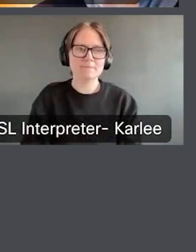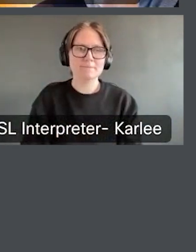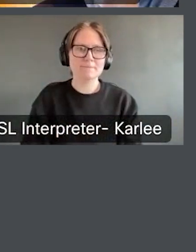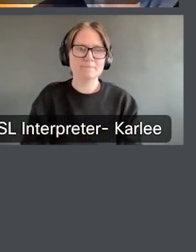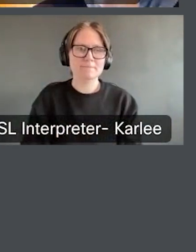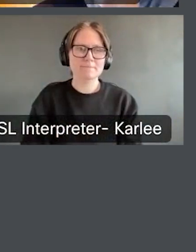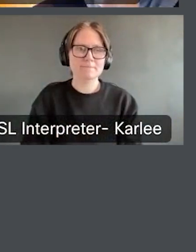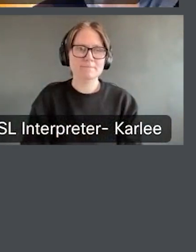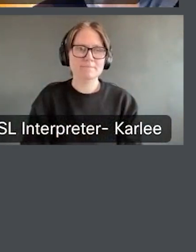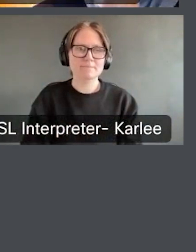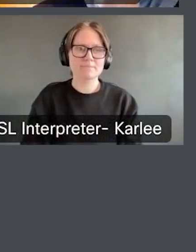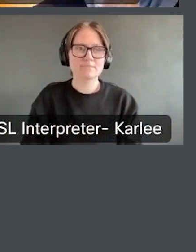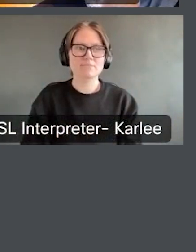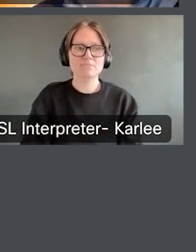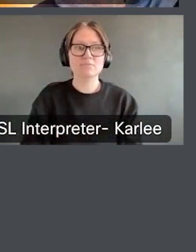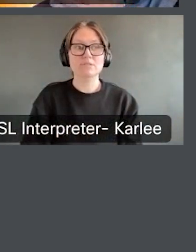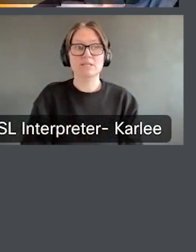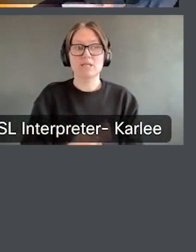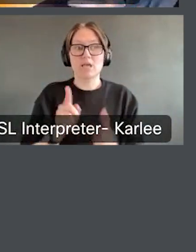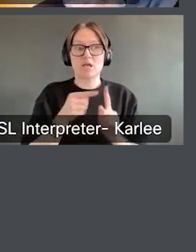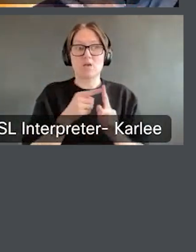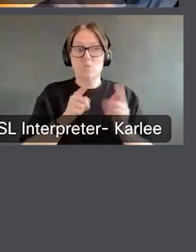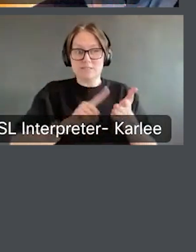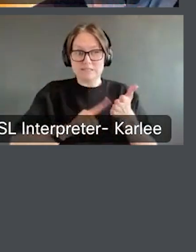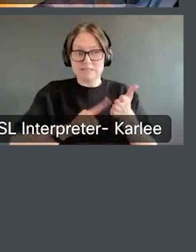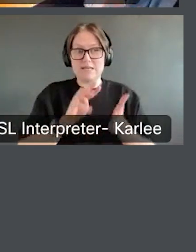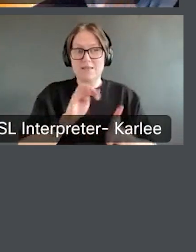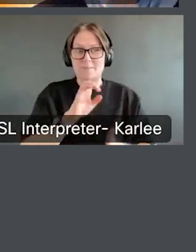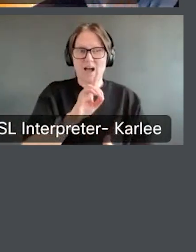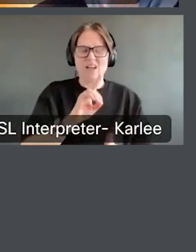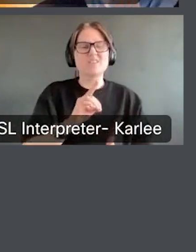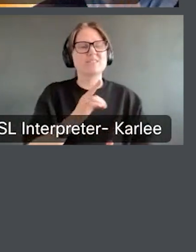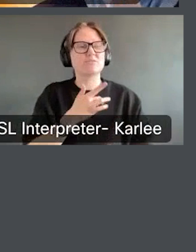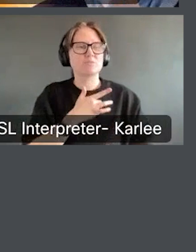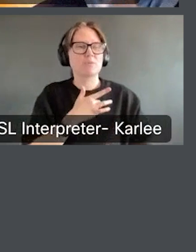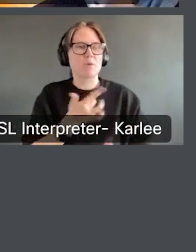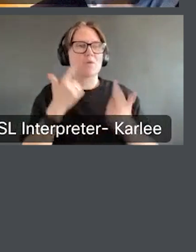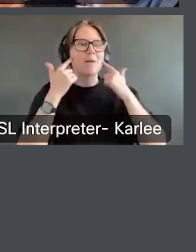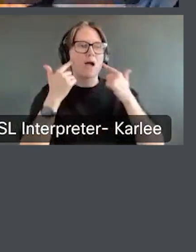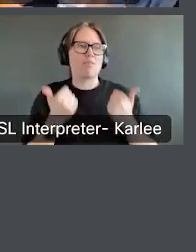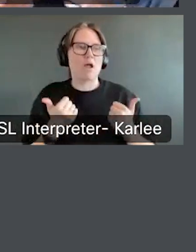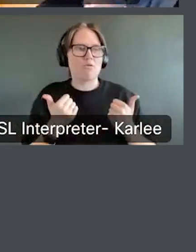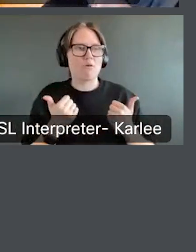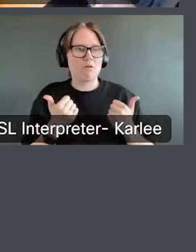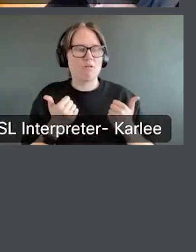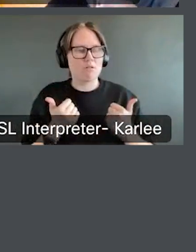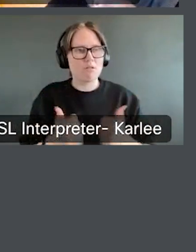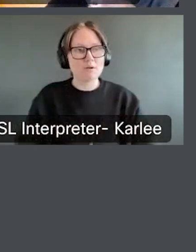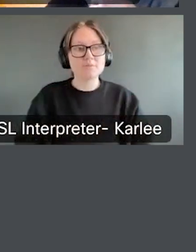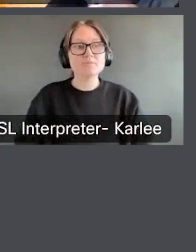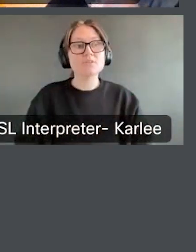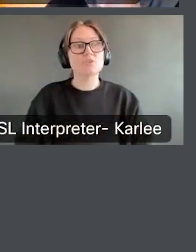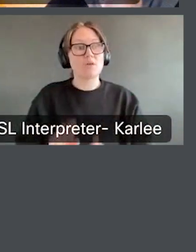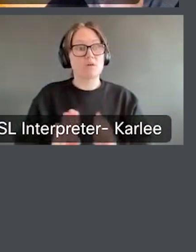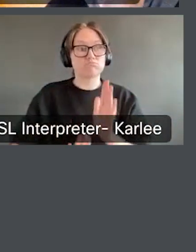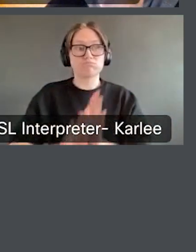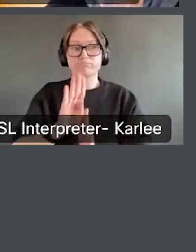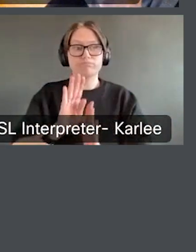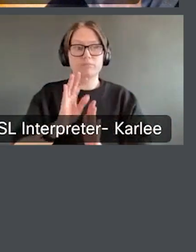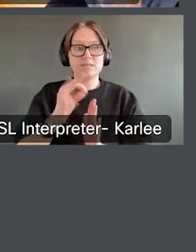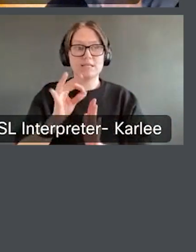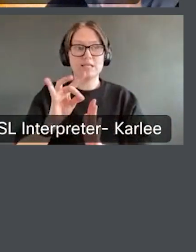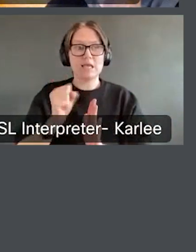for bilateral losses. And then since that big peak in the 1980s, we have seen some steady